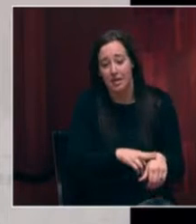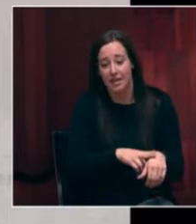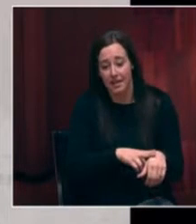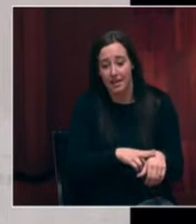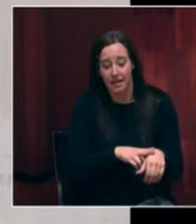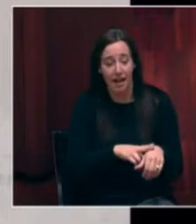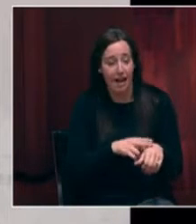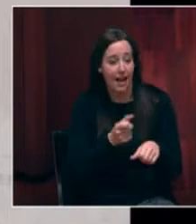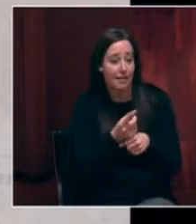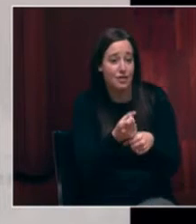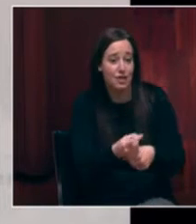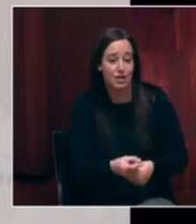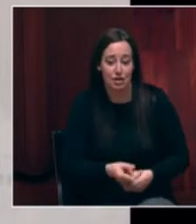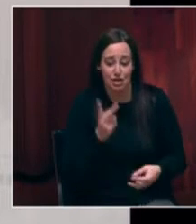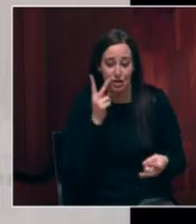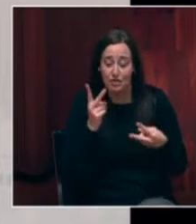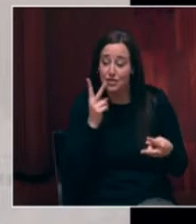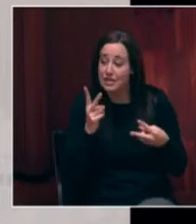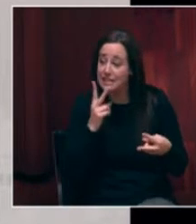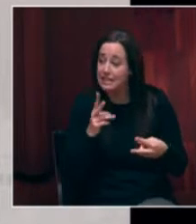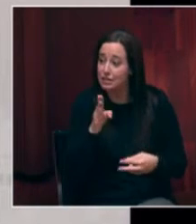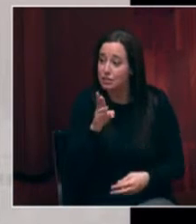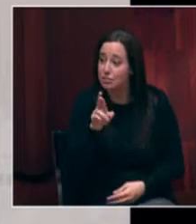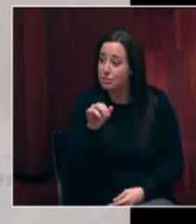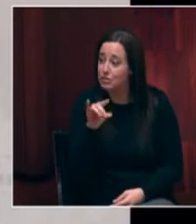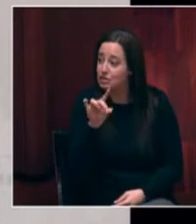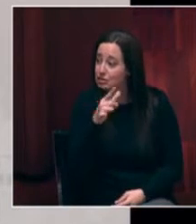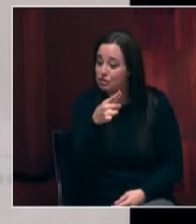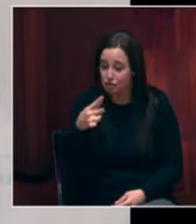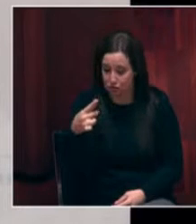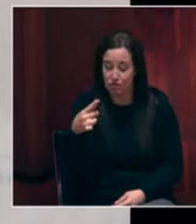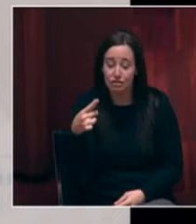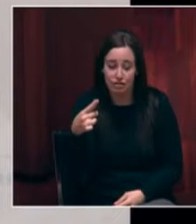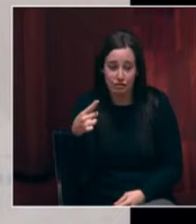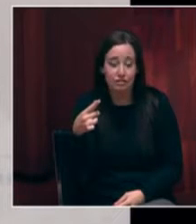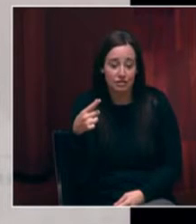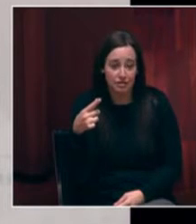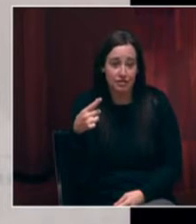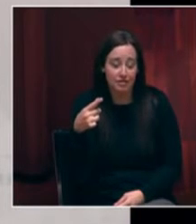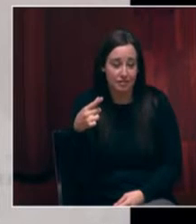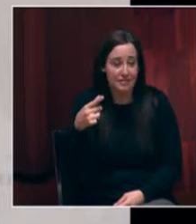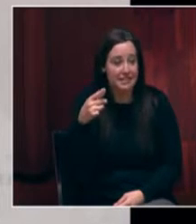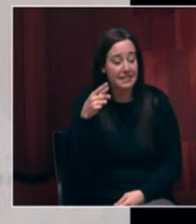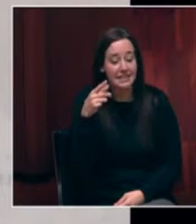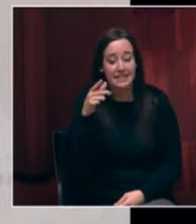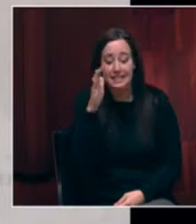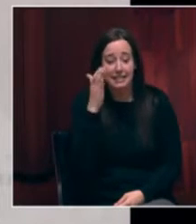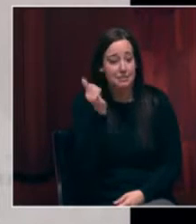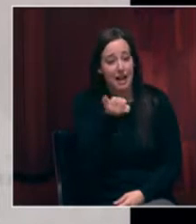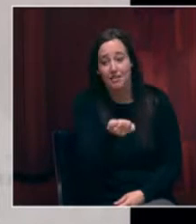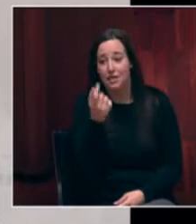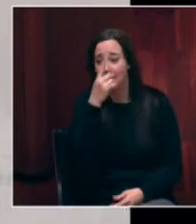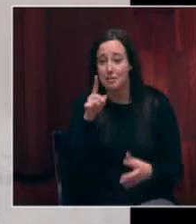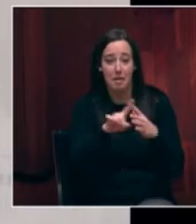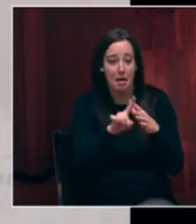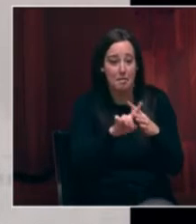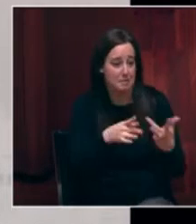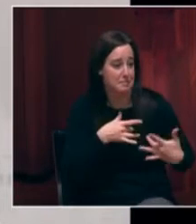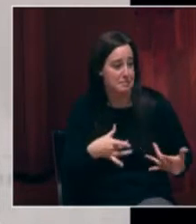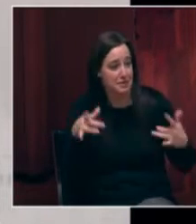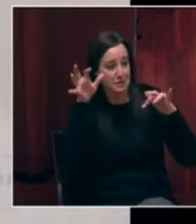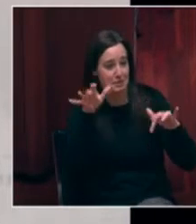annual visit to Bridge, and it seems like something always comes up, usually the snow, but that's not